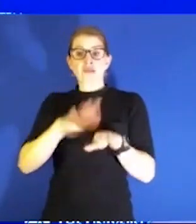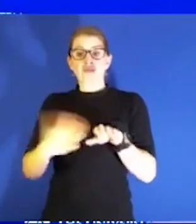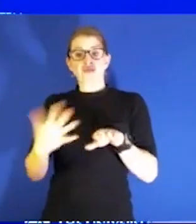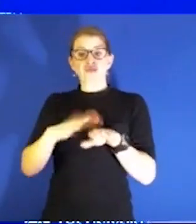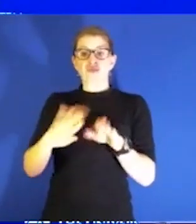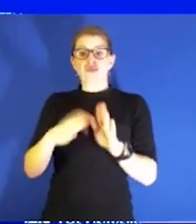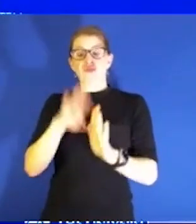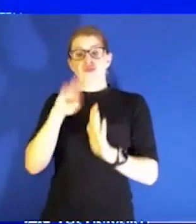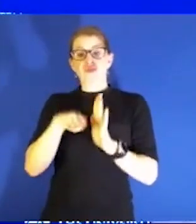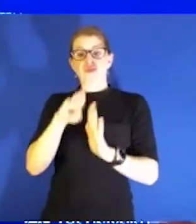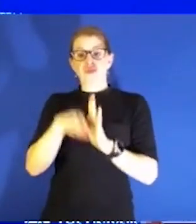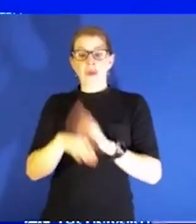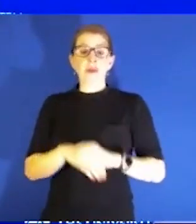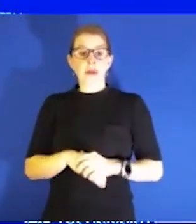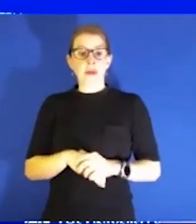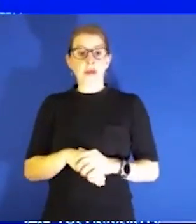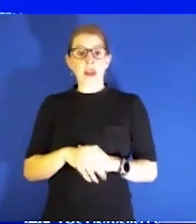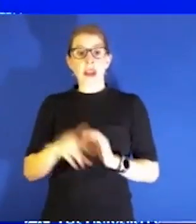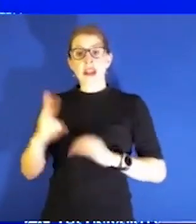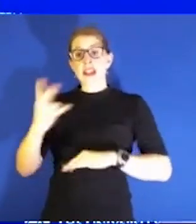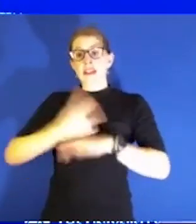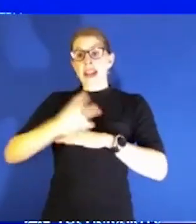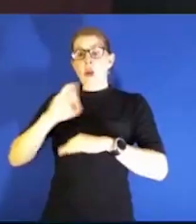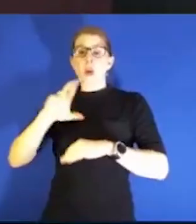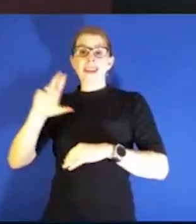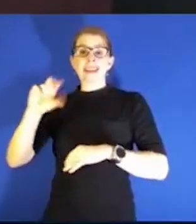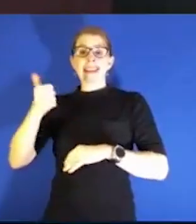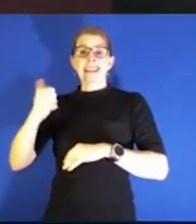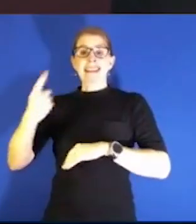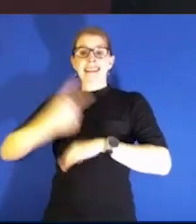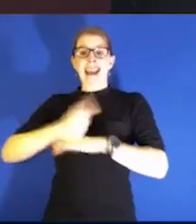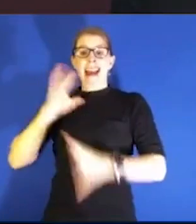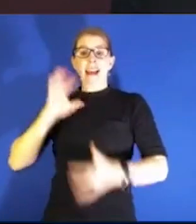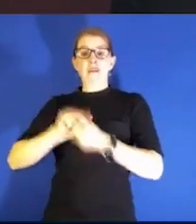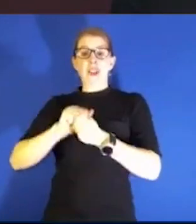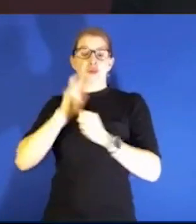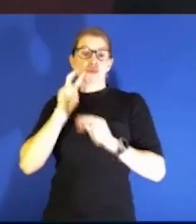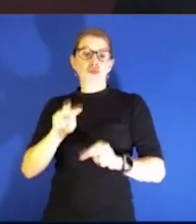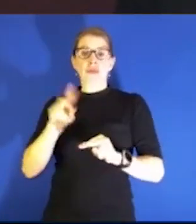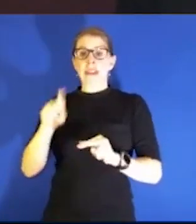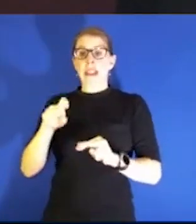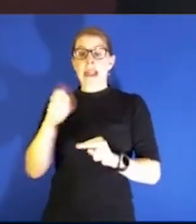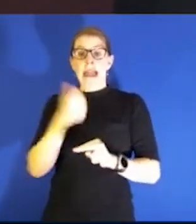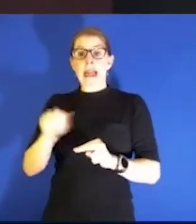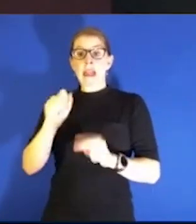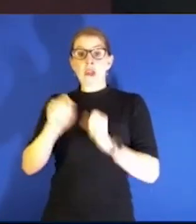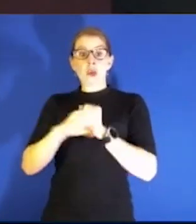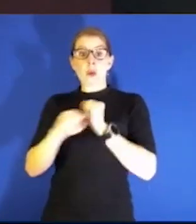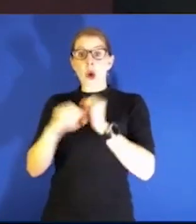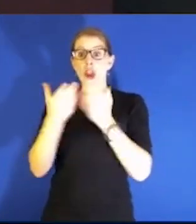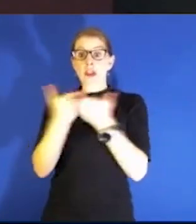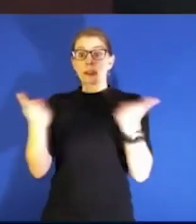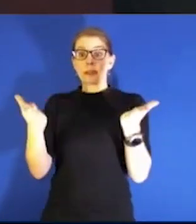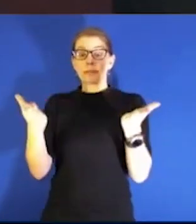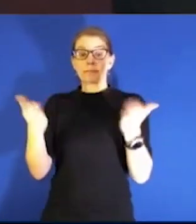that rolling 7 or 10-day average. All right, Dr. Hawkinson, thanks so much. Any reporters on the line with us today?